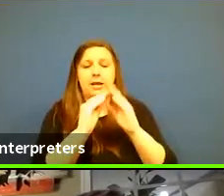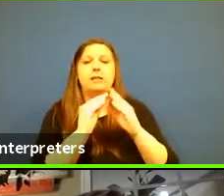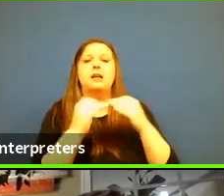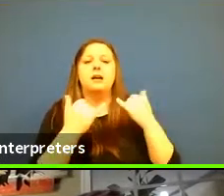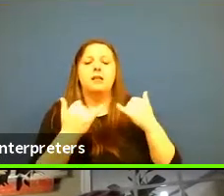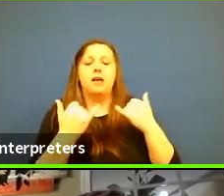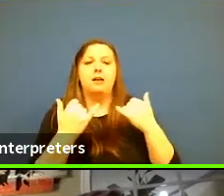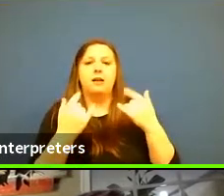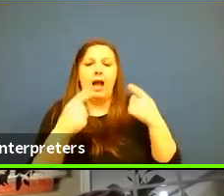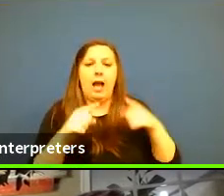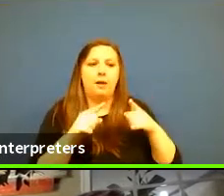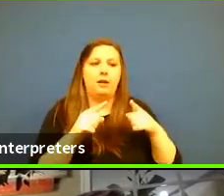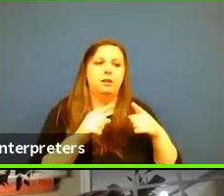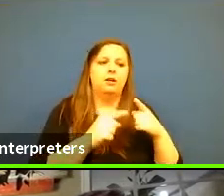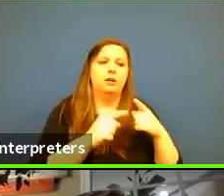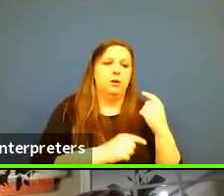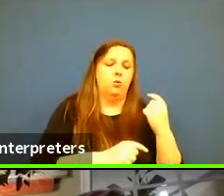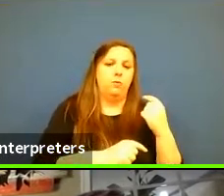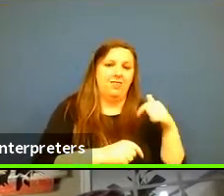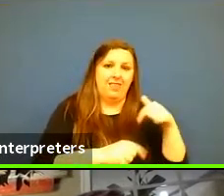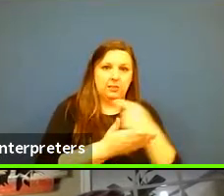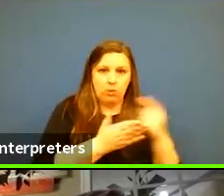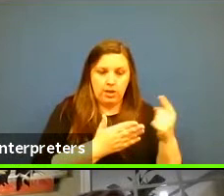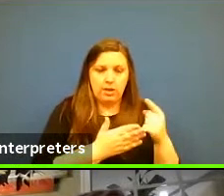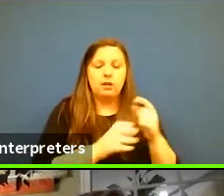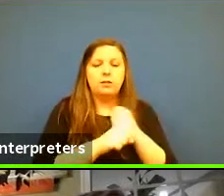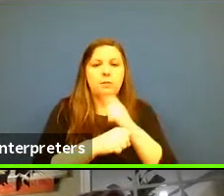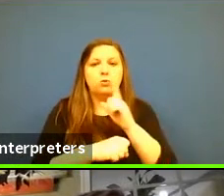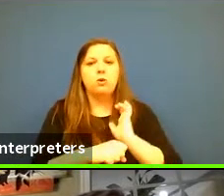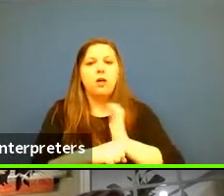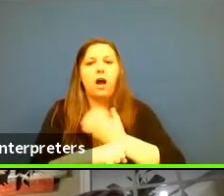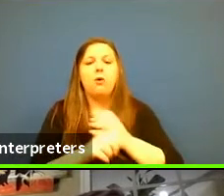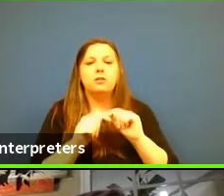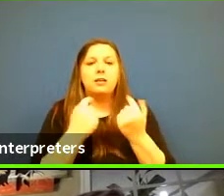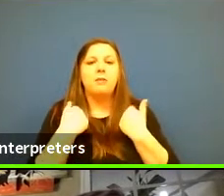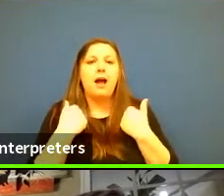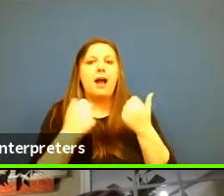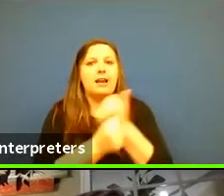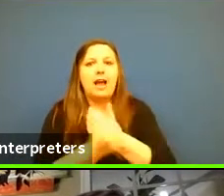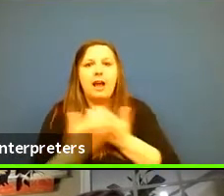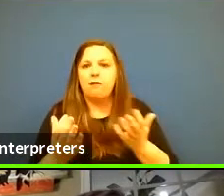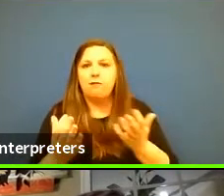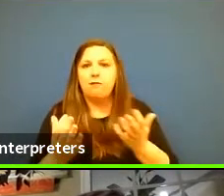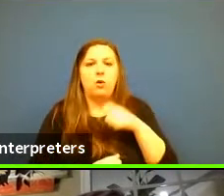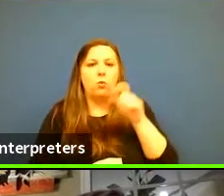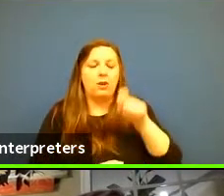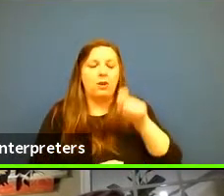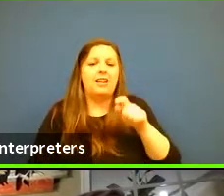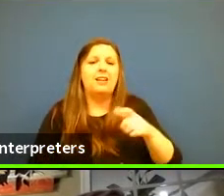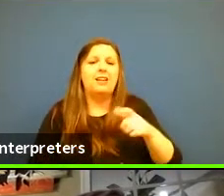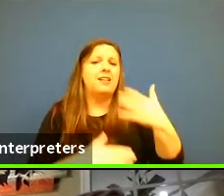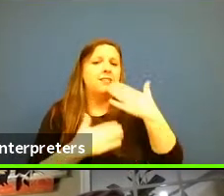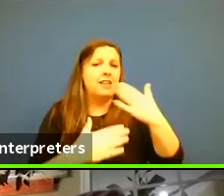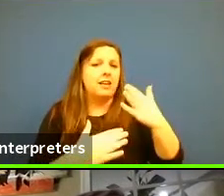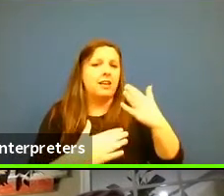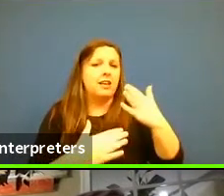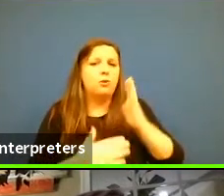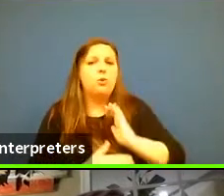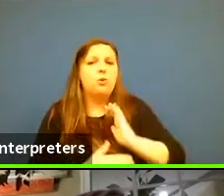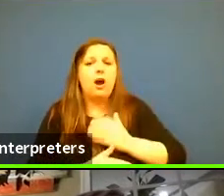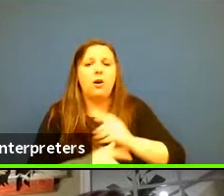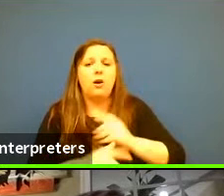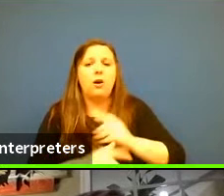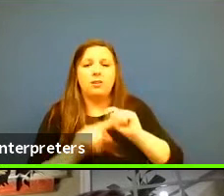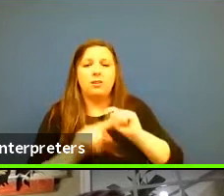that our team had everything we needed. And I thank our team as well. Not just our